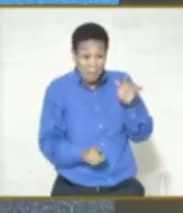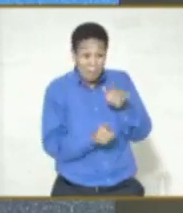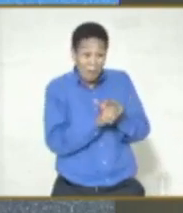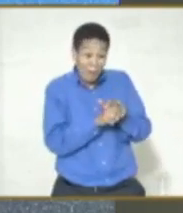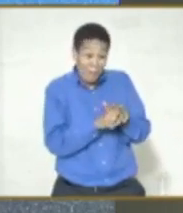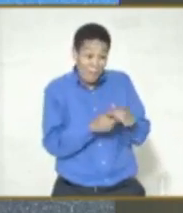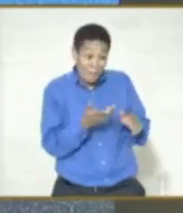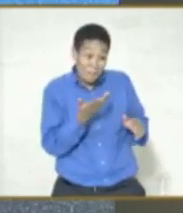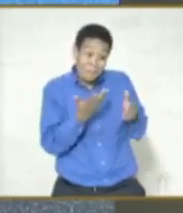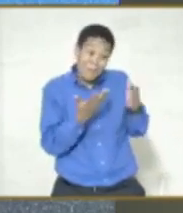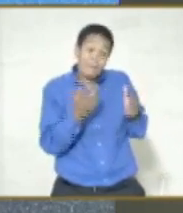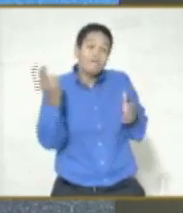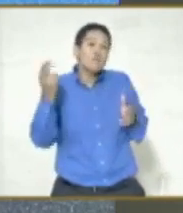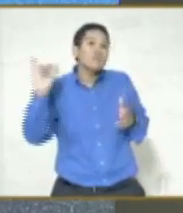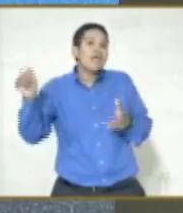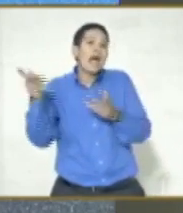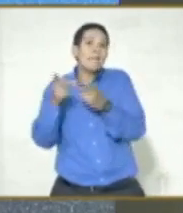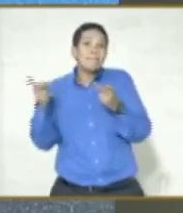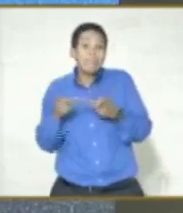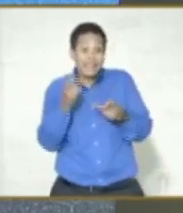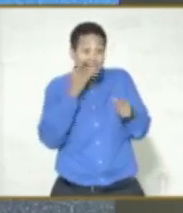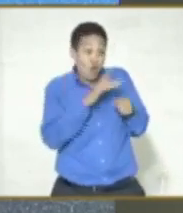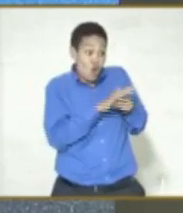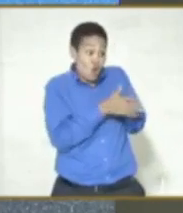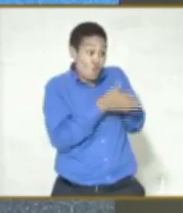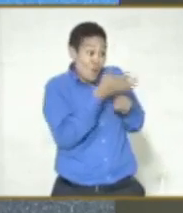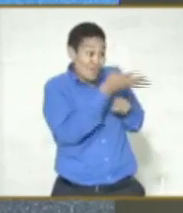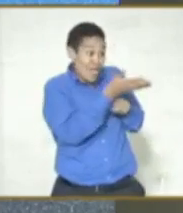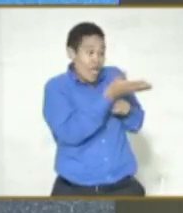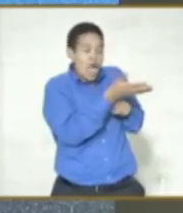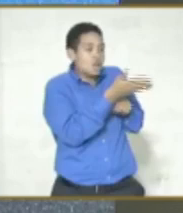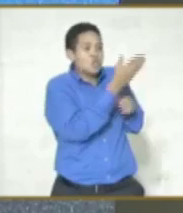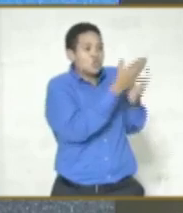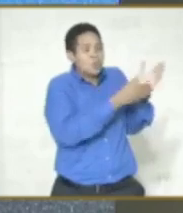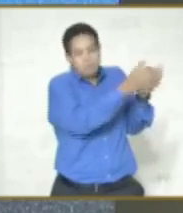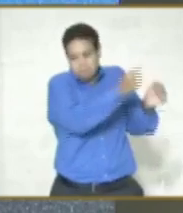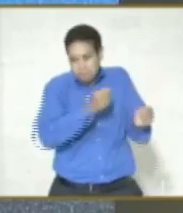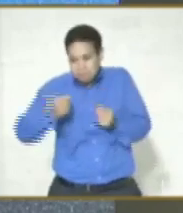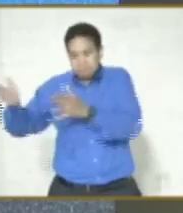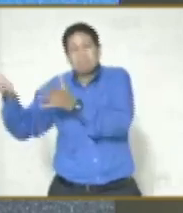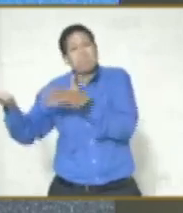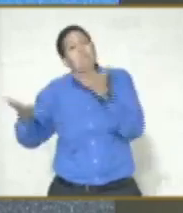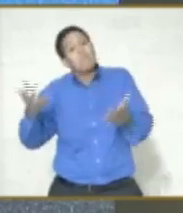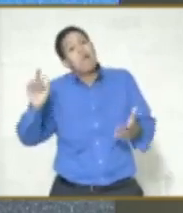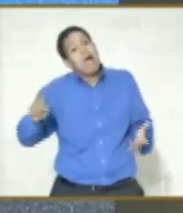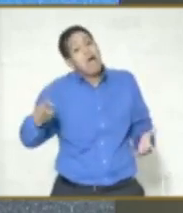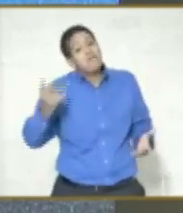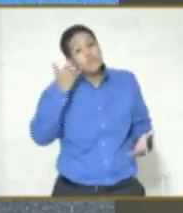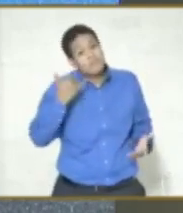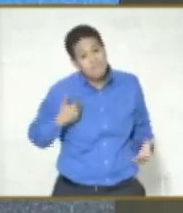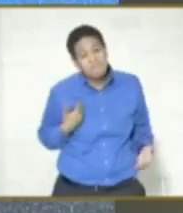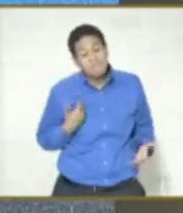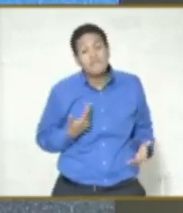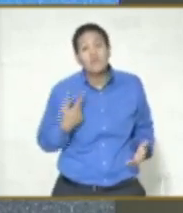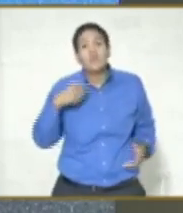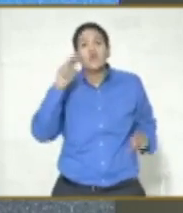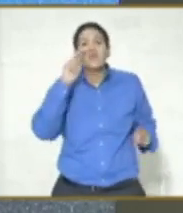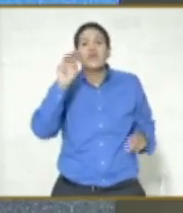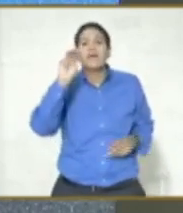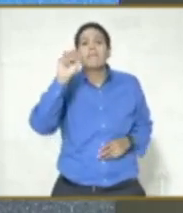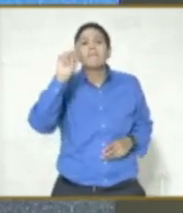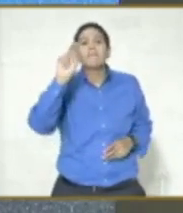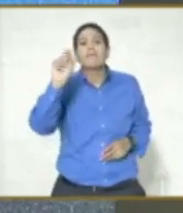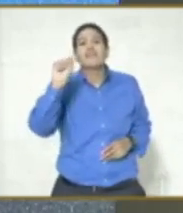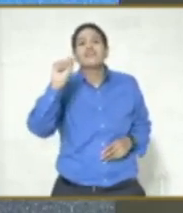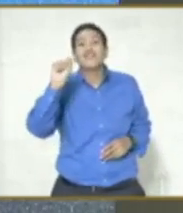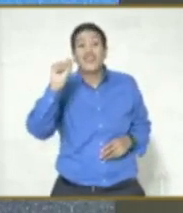that facility to house as an isolation area. We are also, look, the matron's quarters, which was in